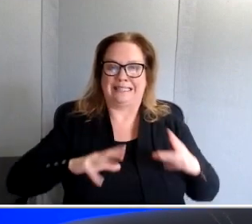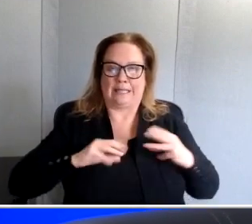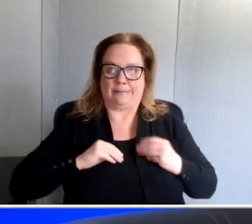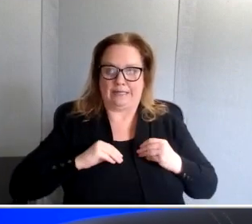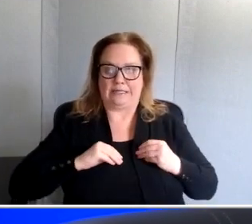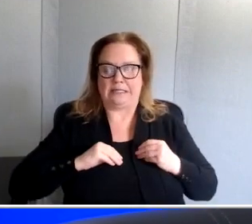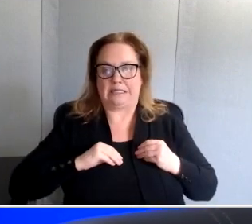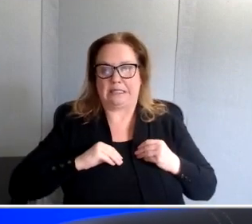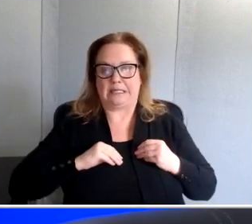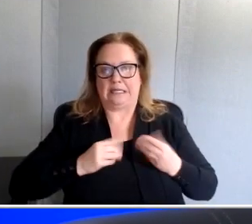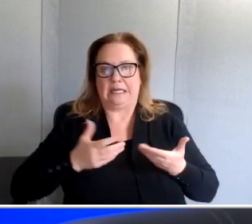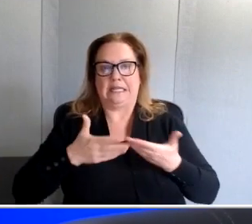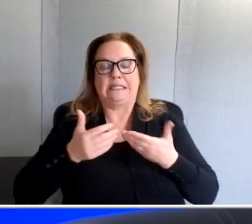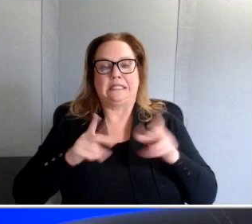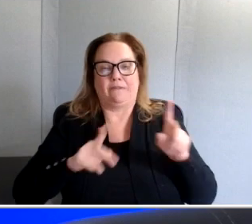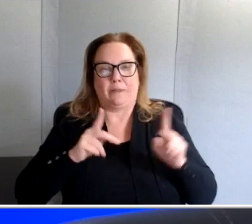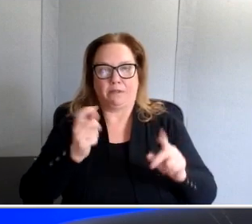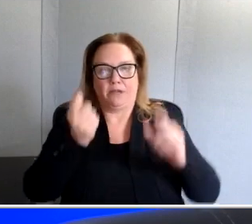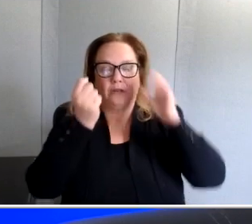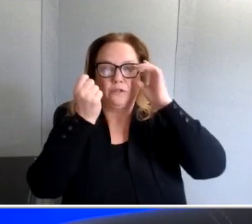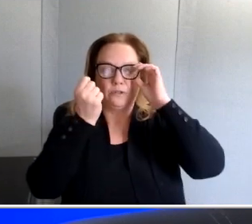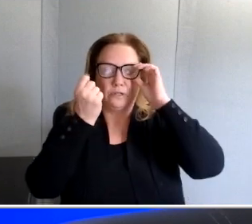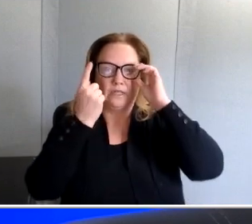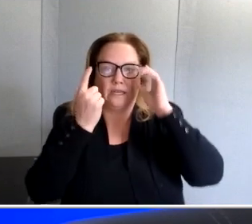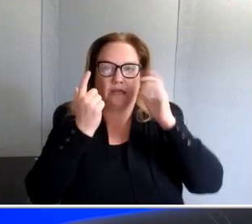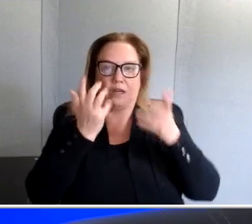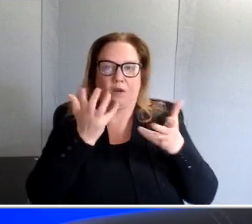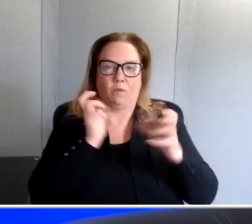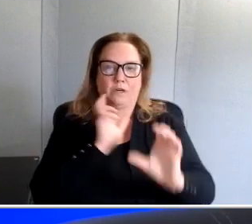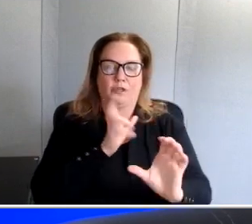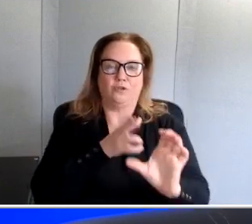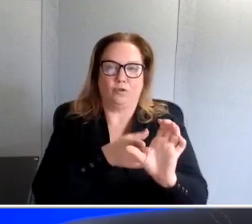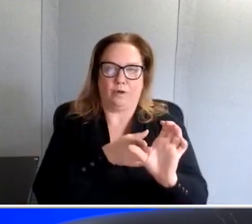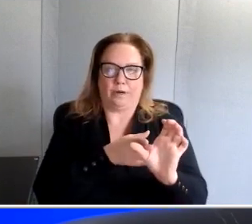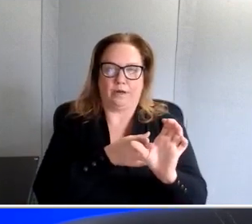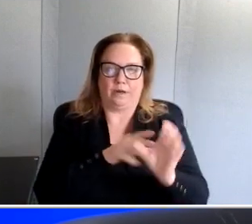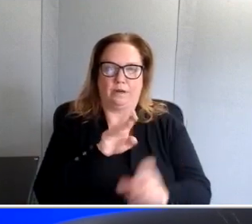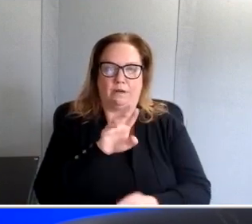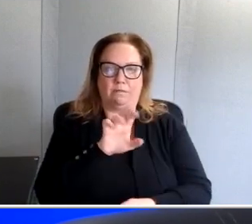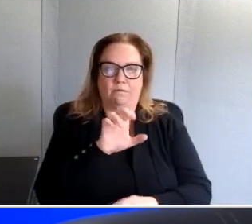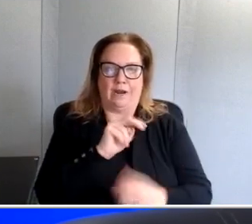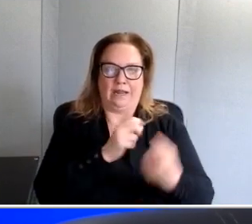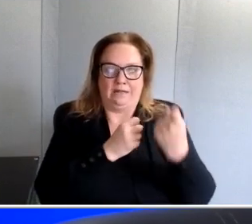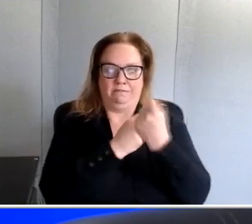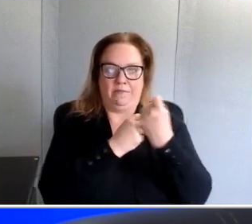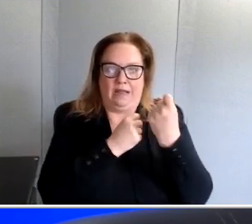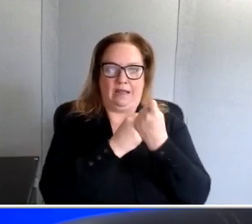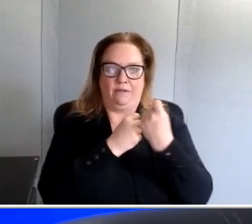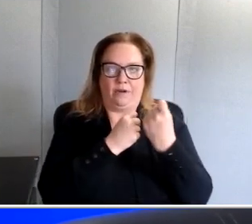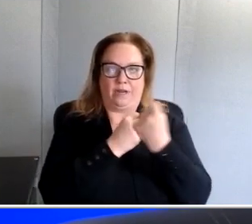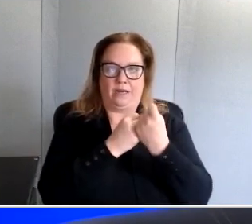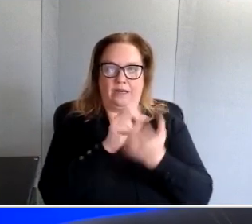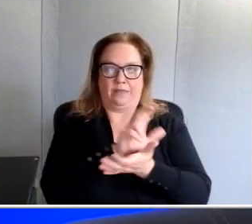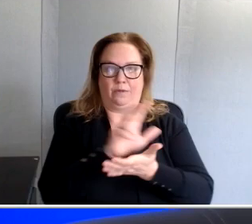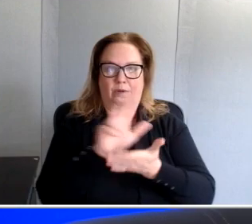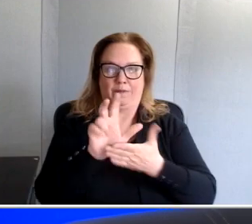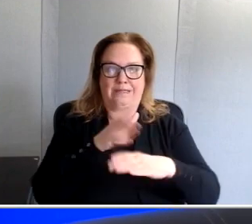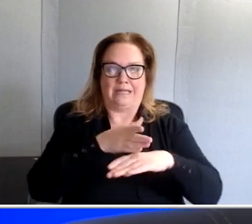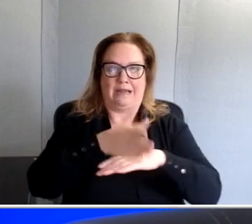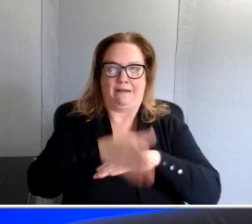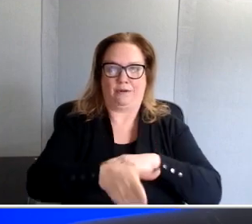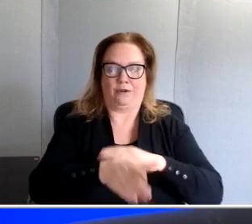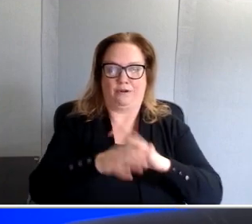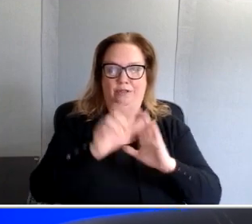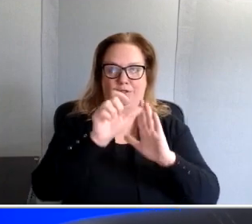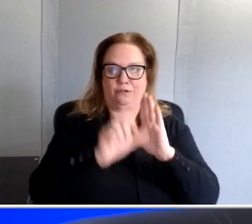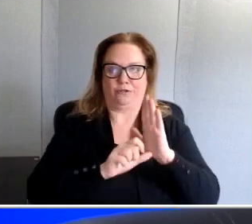makes it easy for people to understand and want to join. Brian started advocating 3 weeks after his donation. He was at our